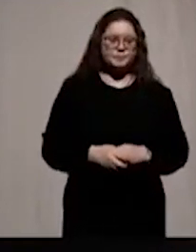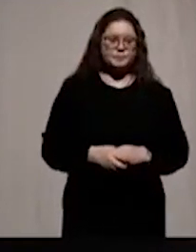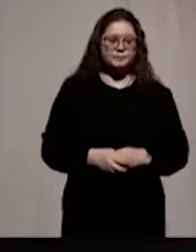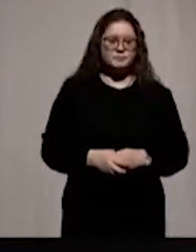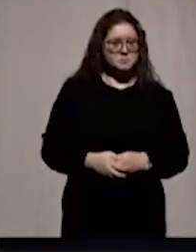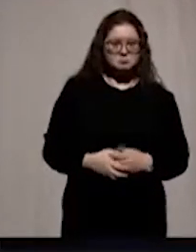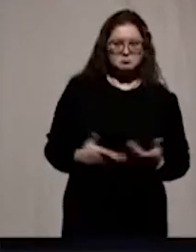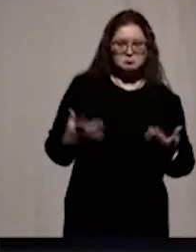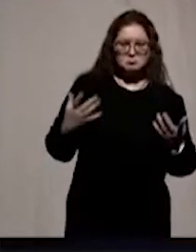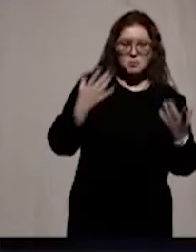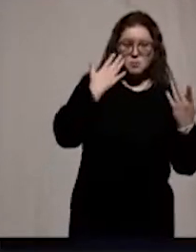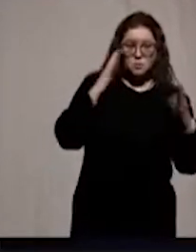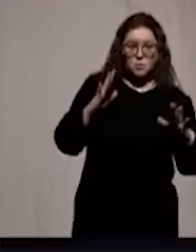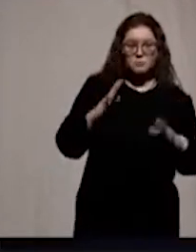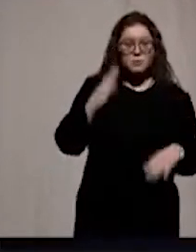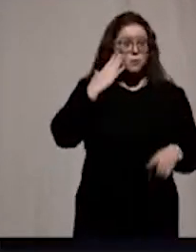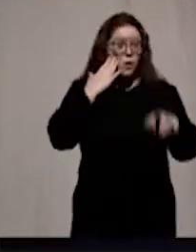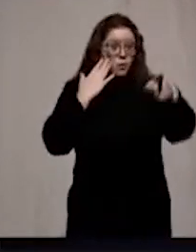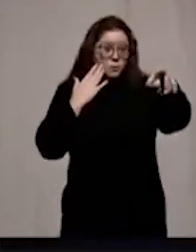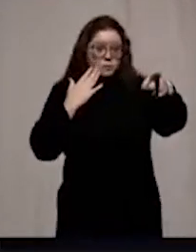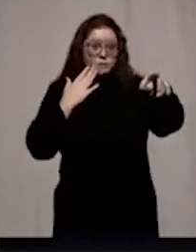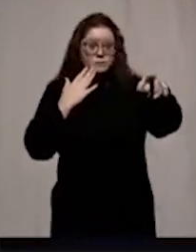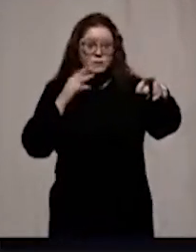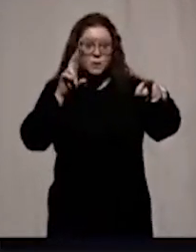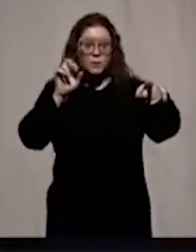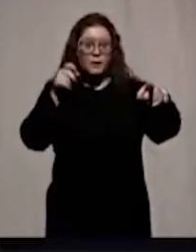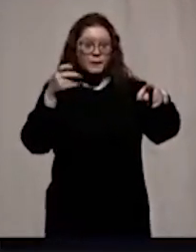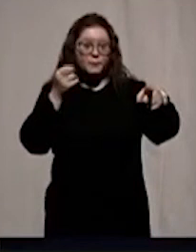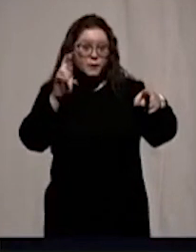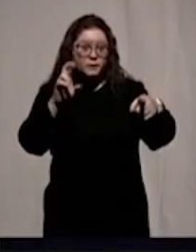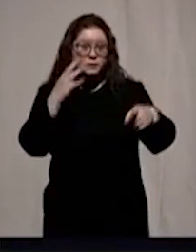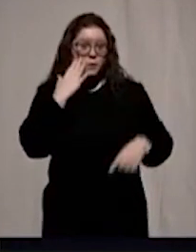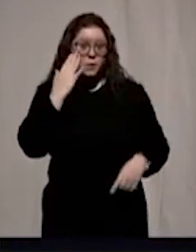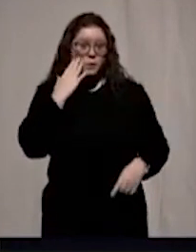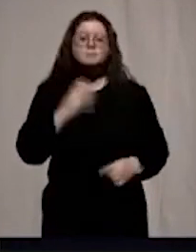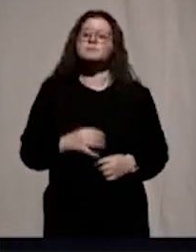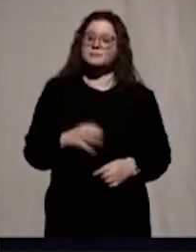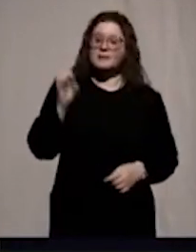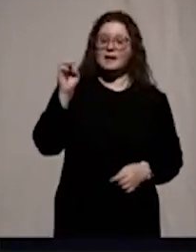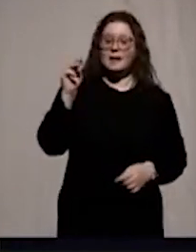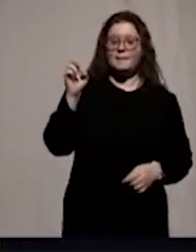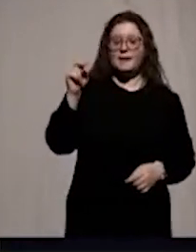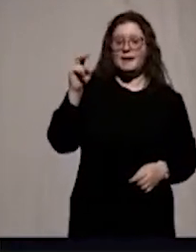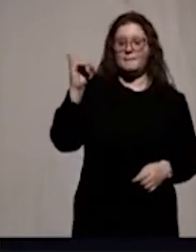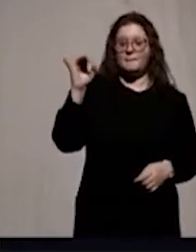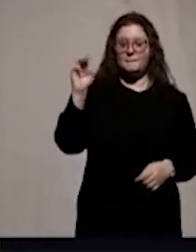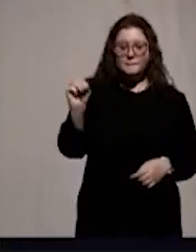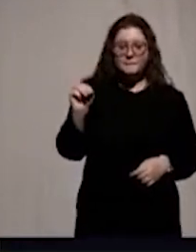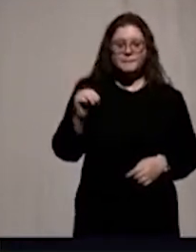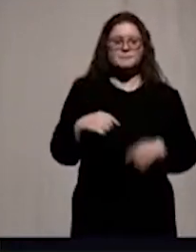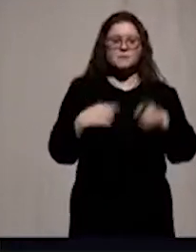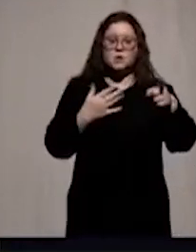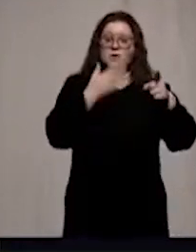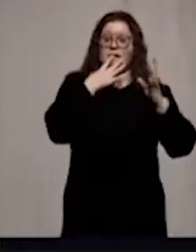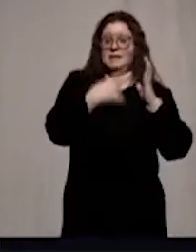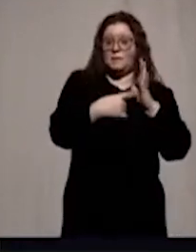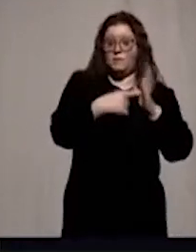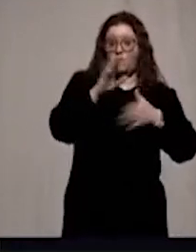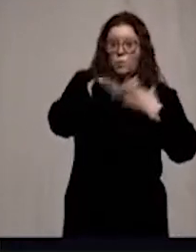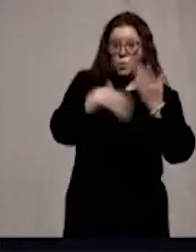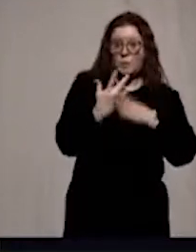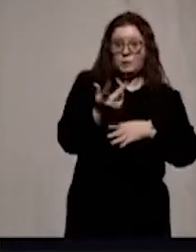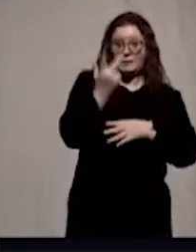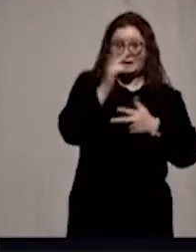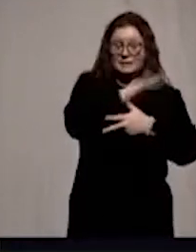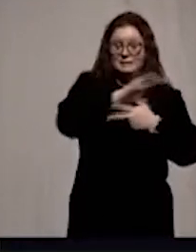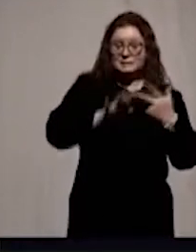No? Do you know this guy? Nope. Yeah. Yes, that's Eminem. This is a great example of all three sections I showed you today, because